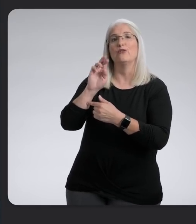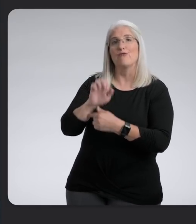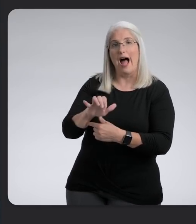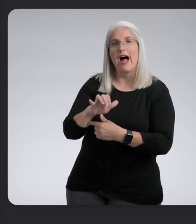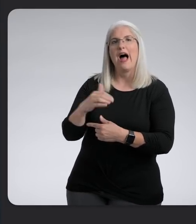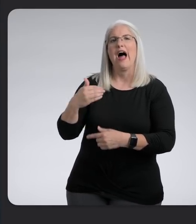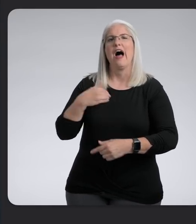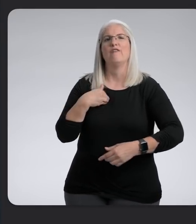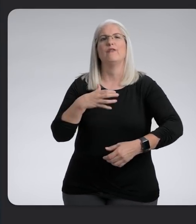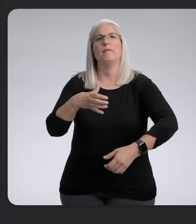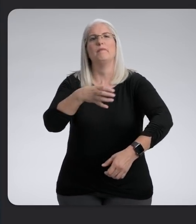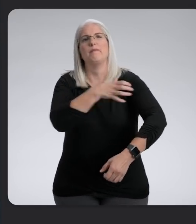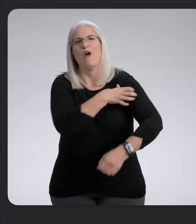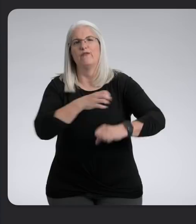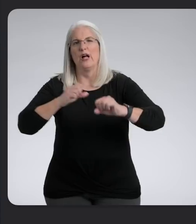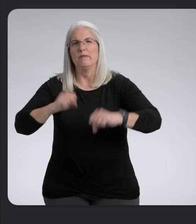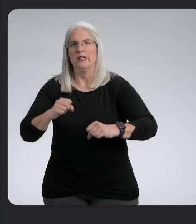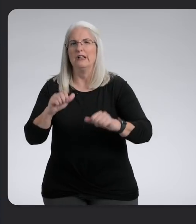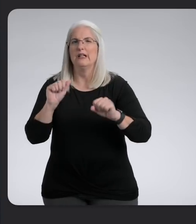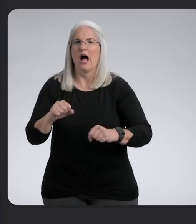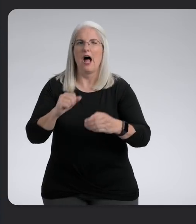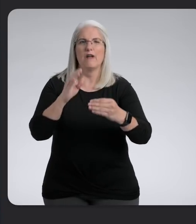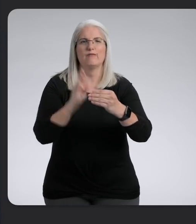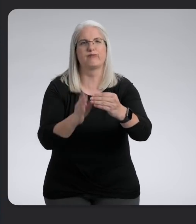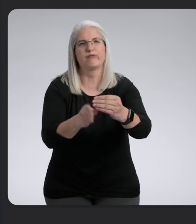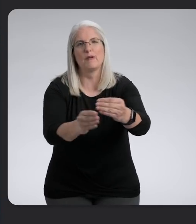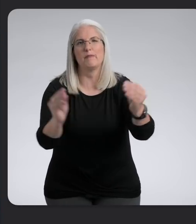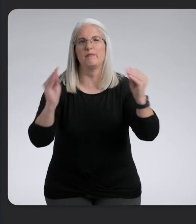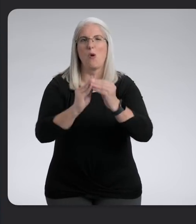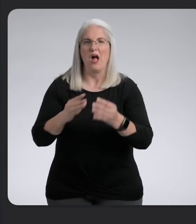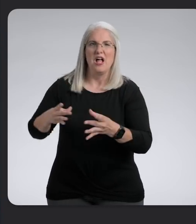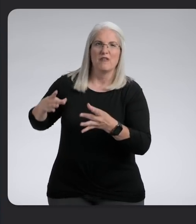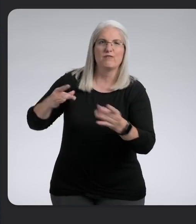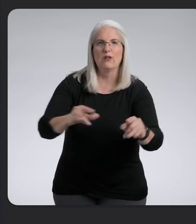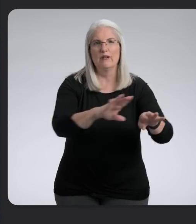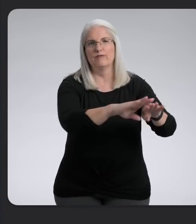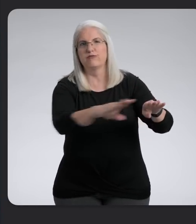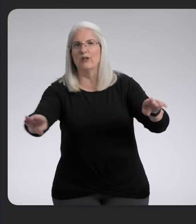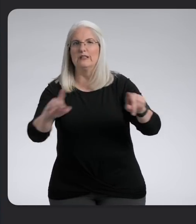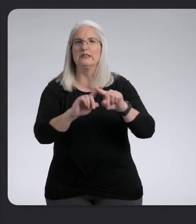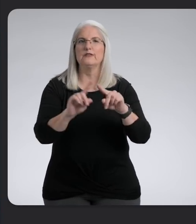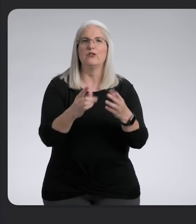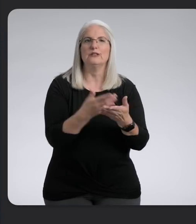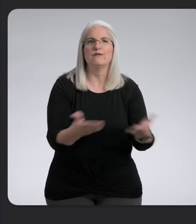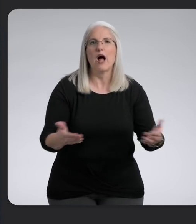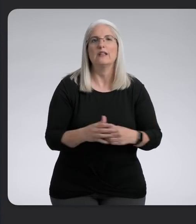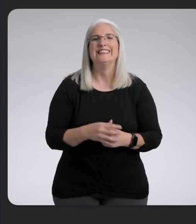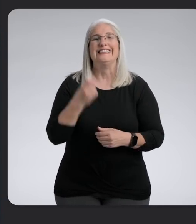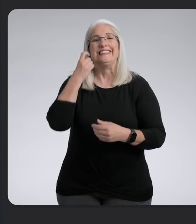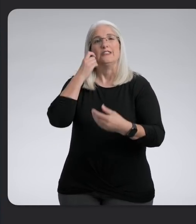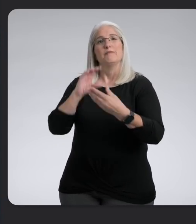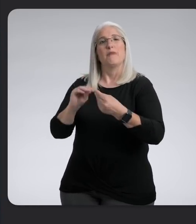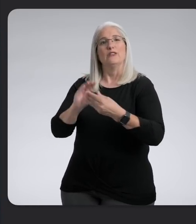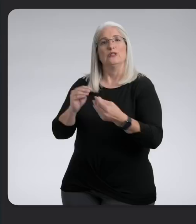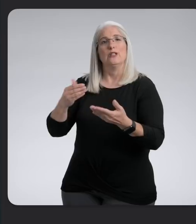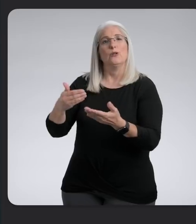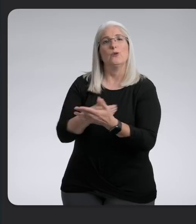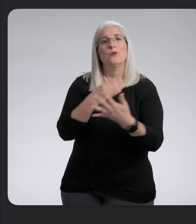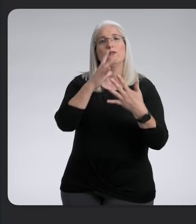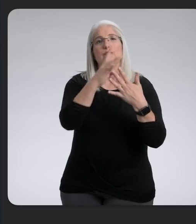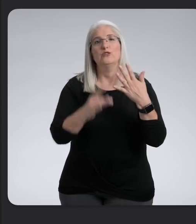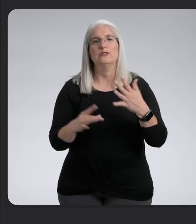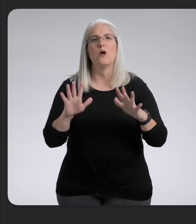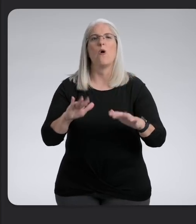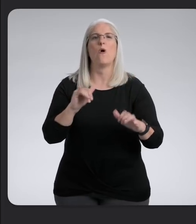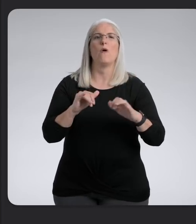work fluidly across all of your devices. The incredible features we talked about earlier are going to be great for the ways you work on